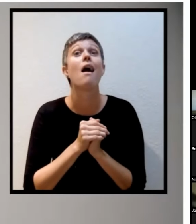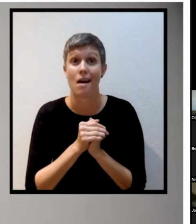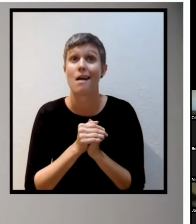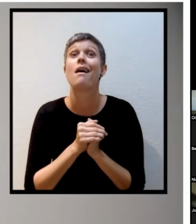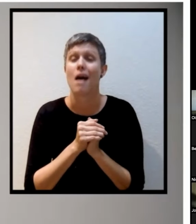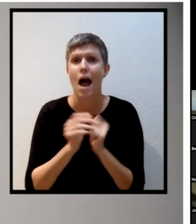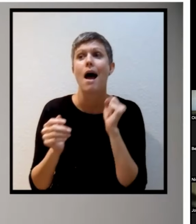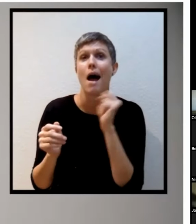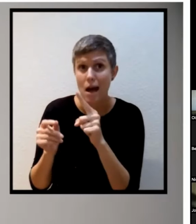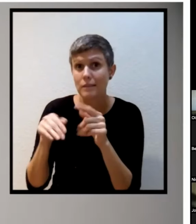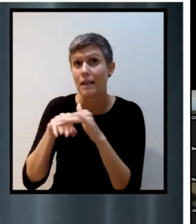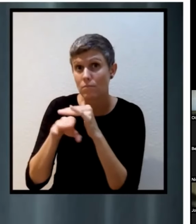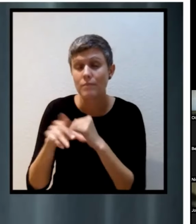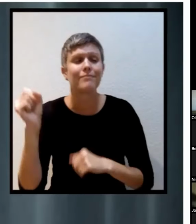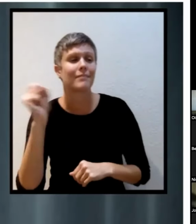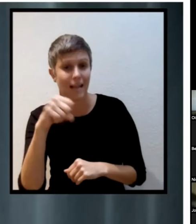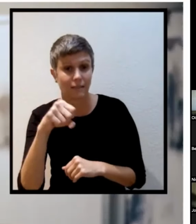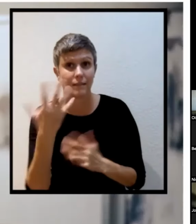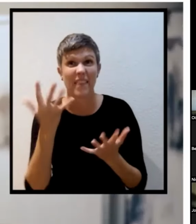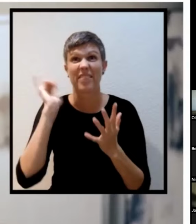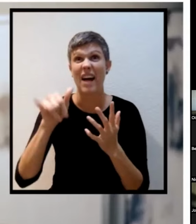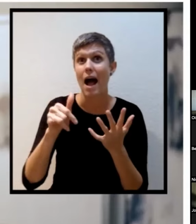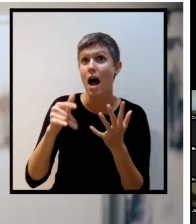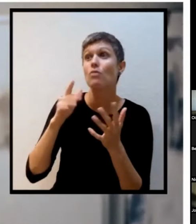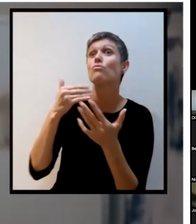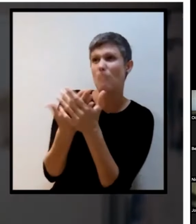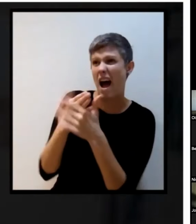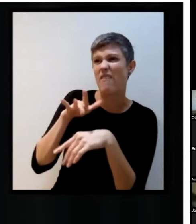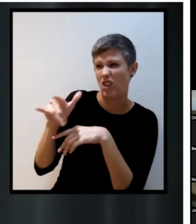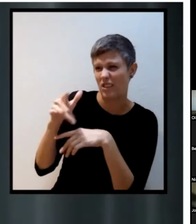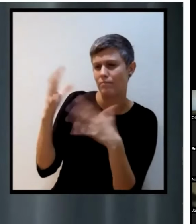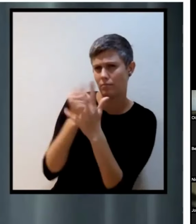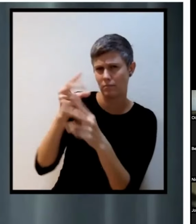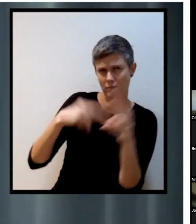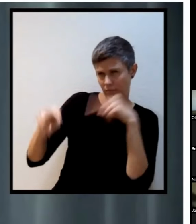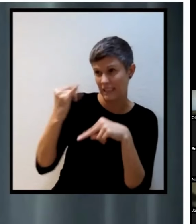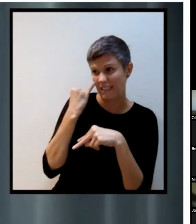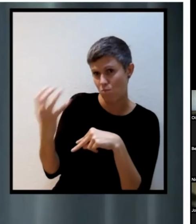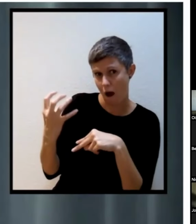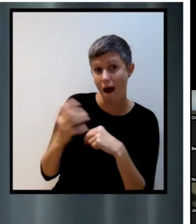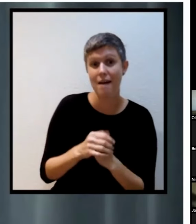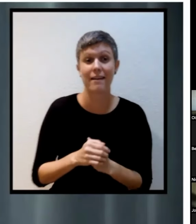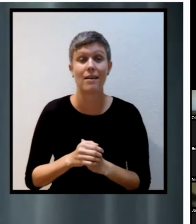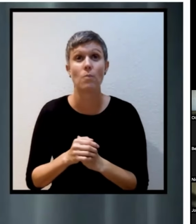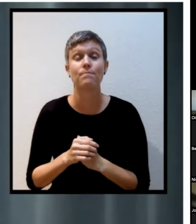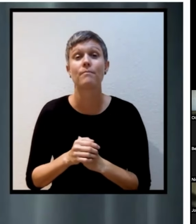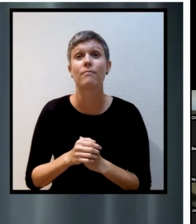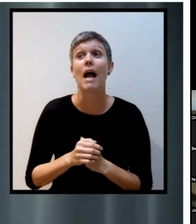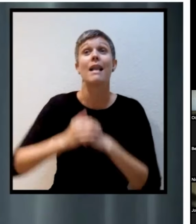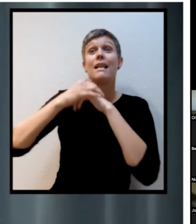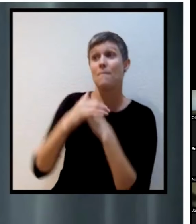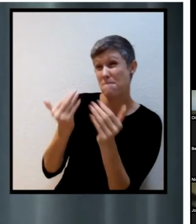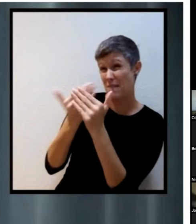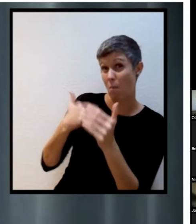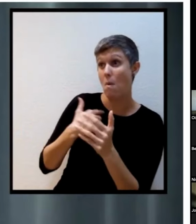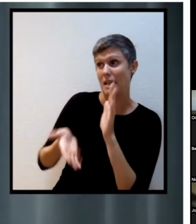would be accessible and that he could arrive early to check out the space if he wanted. Before you go, I'll need you to fill out a little paperwork. Just 2